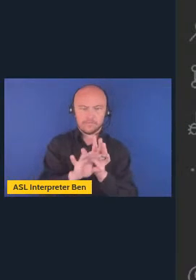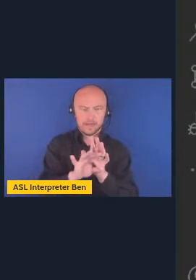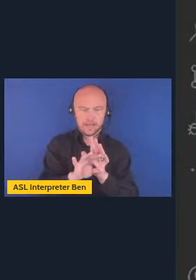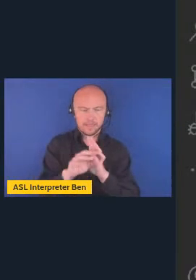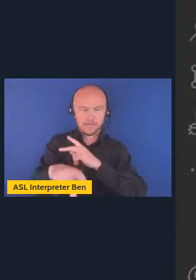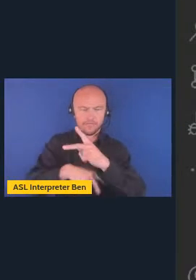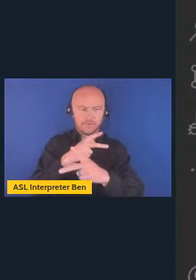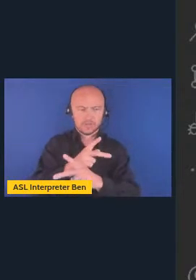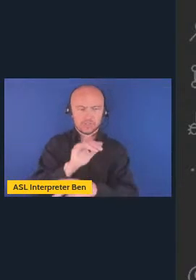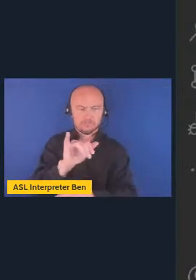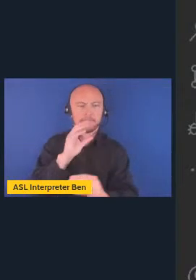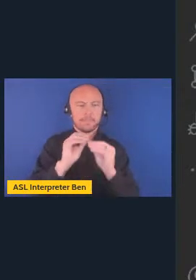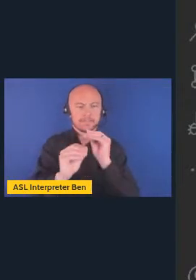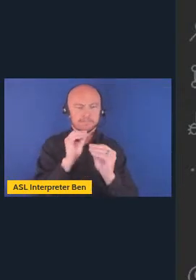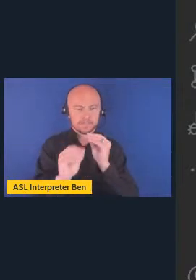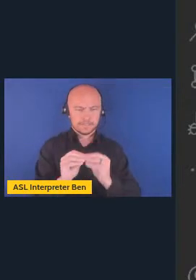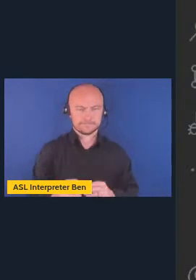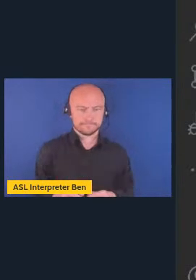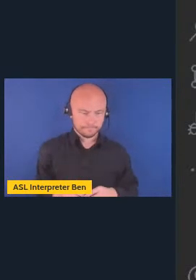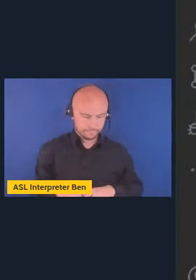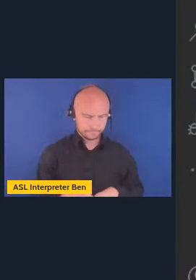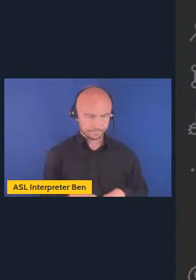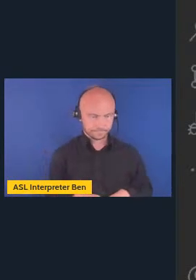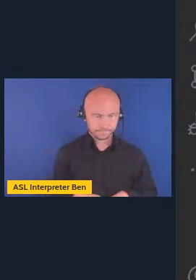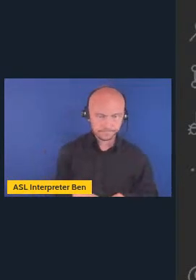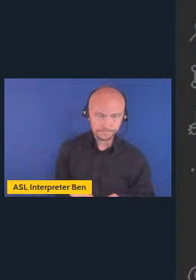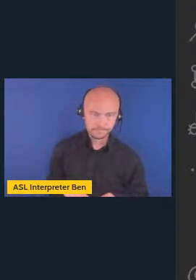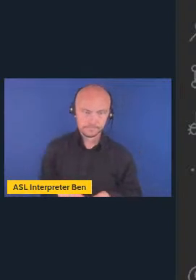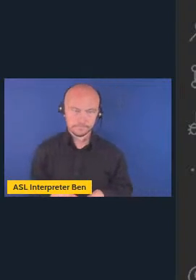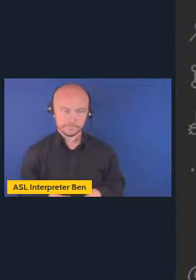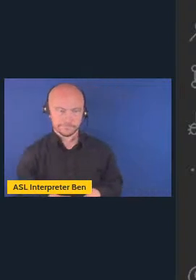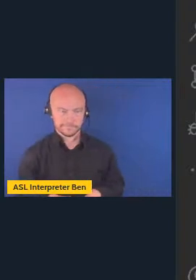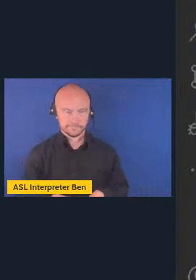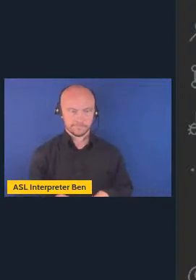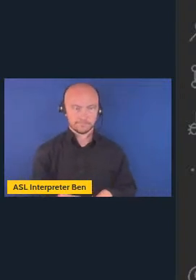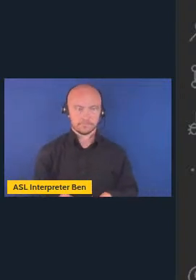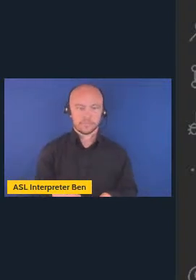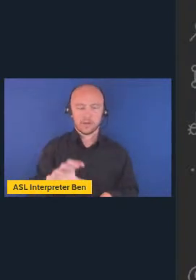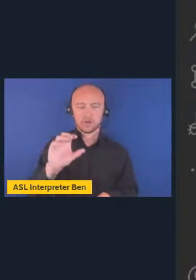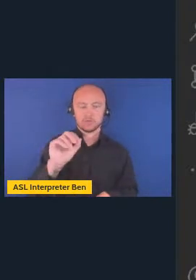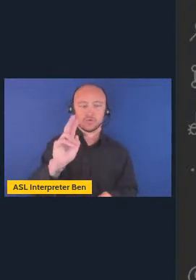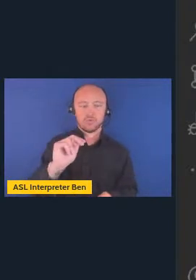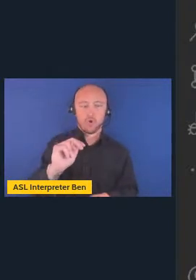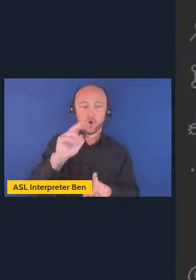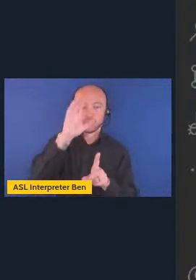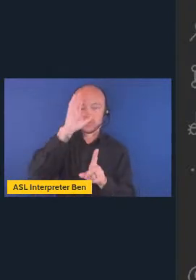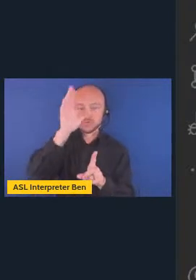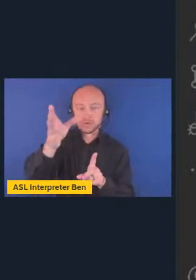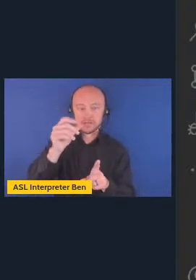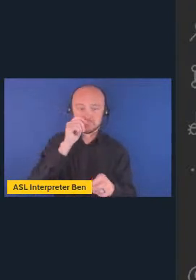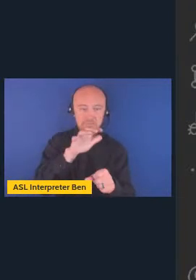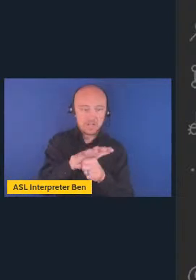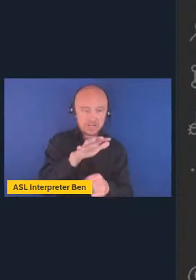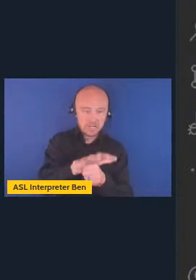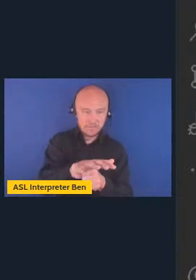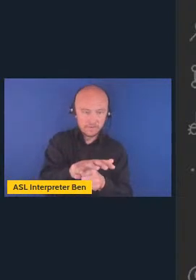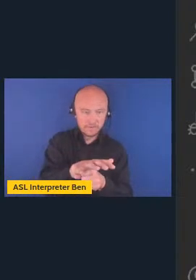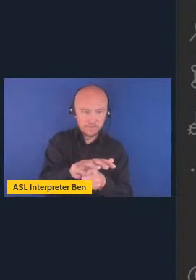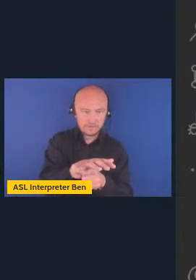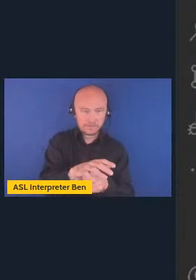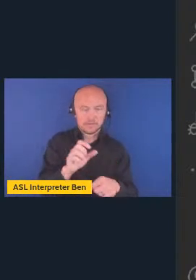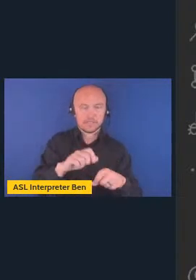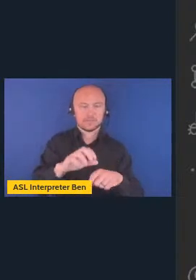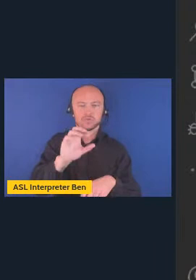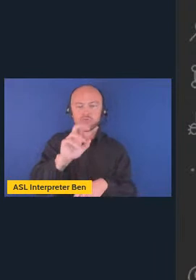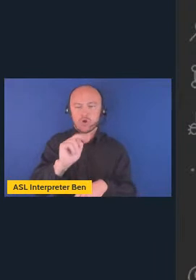test. So in order to fix this test, I think that onCreate is not good enough. So I can do onCreate and onUpdate, but you can just do